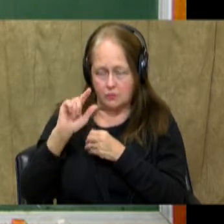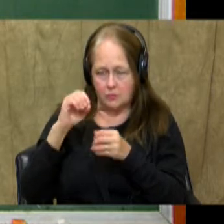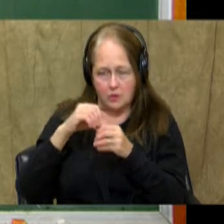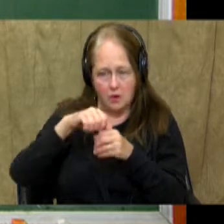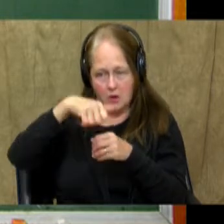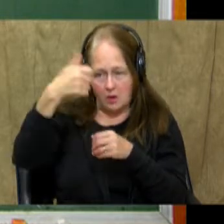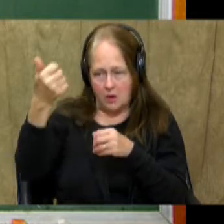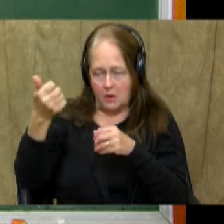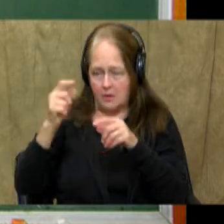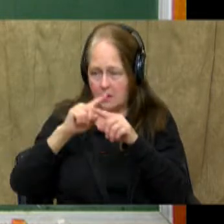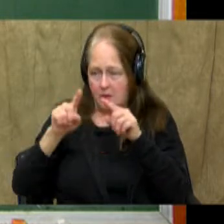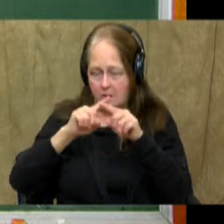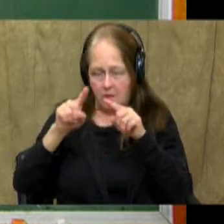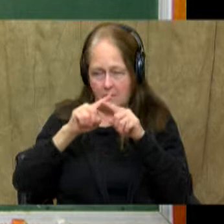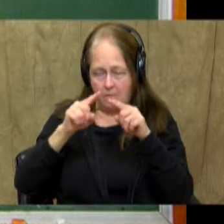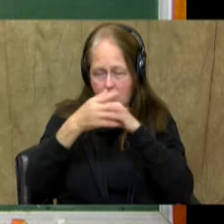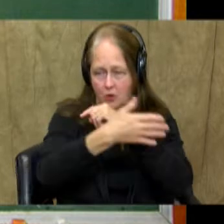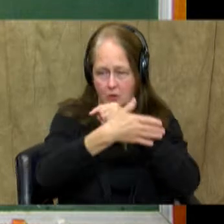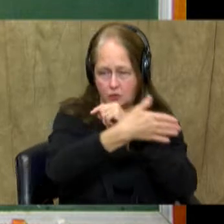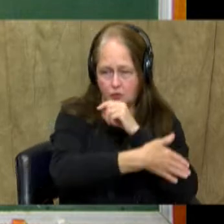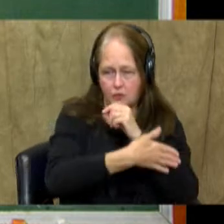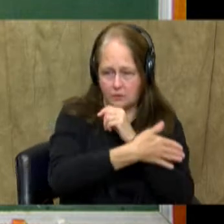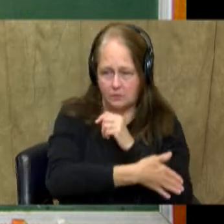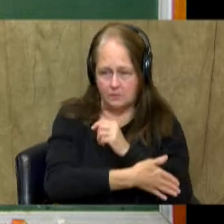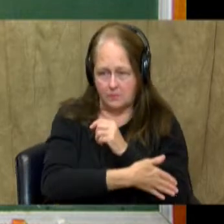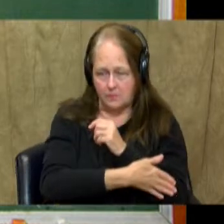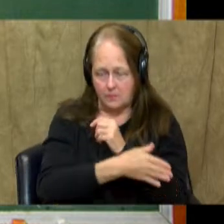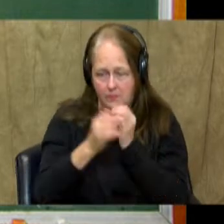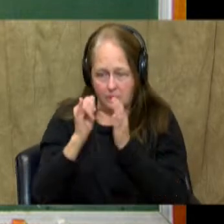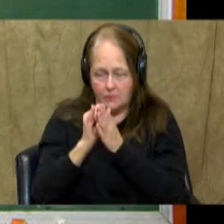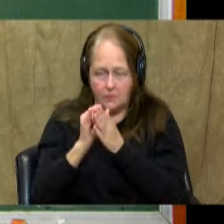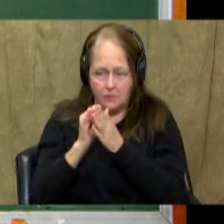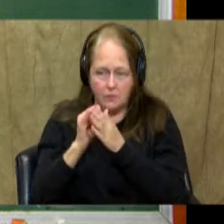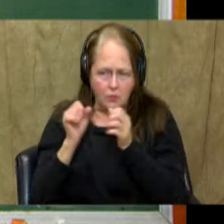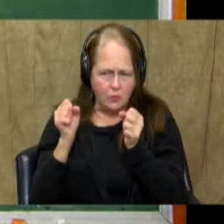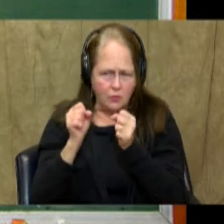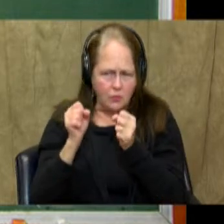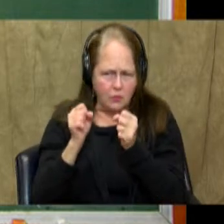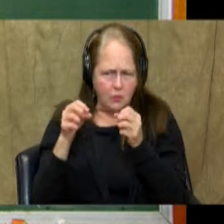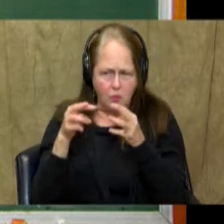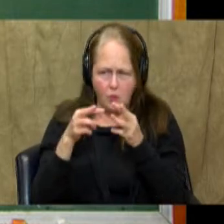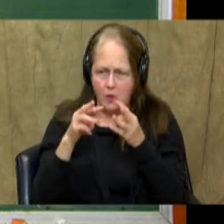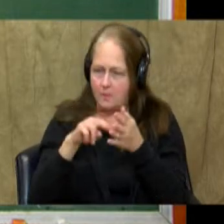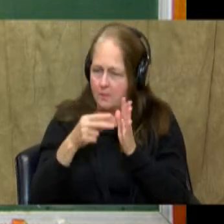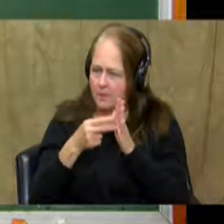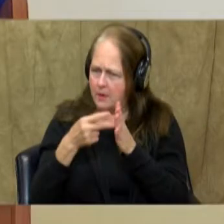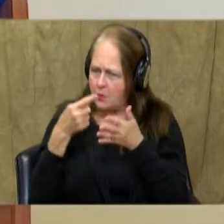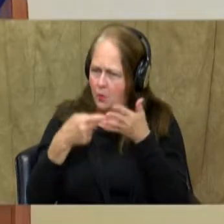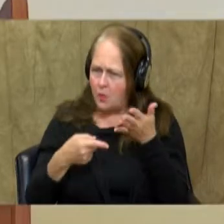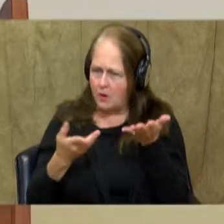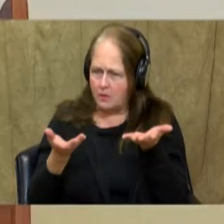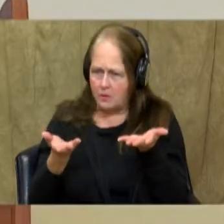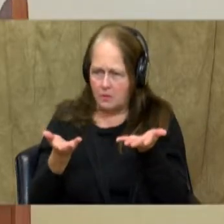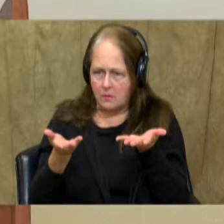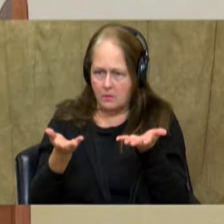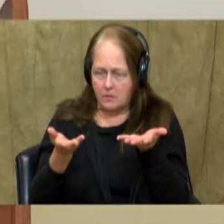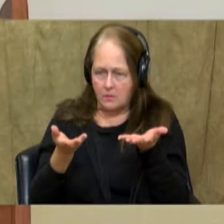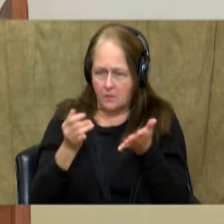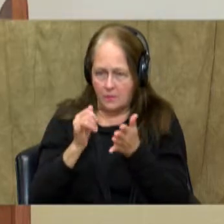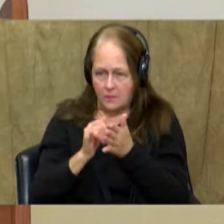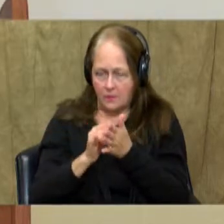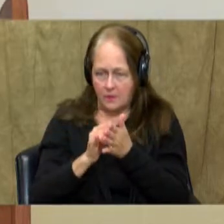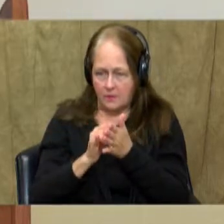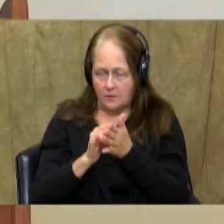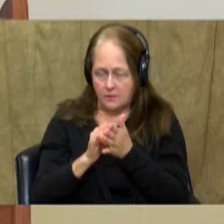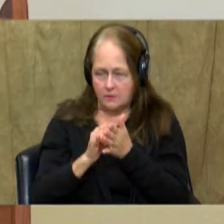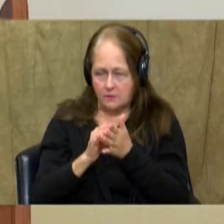in multiple nations. What's this Cold War? Now, if you remember earlier in this semester,